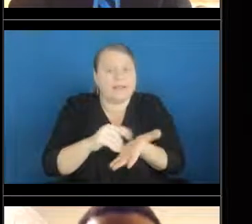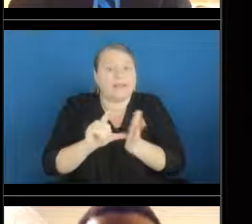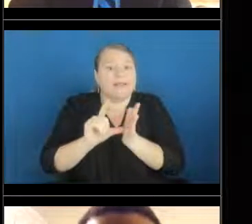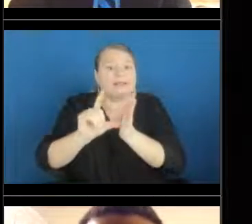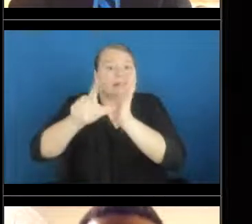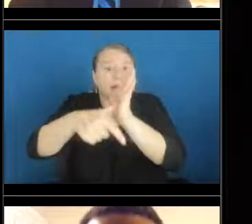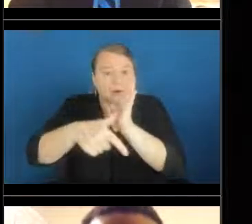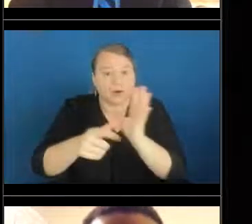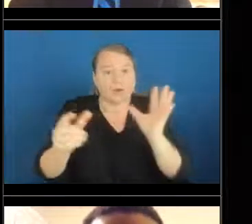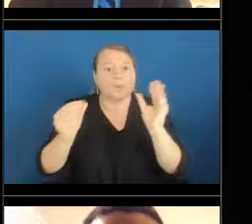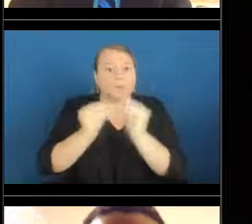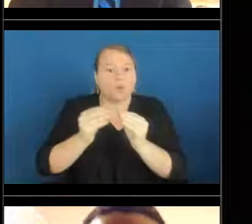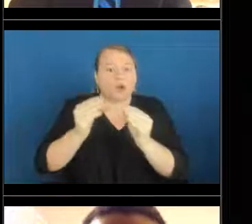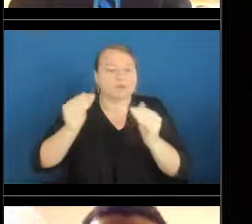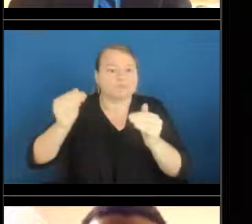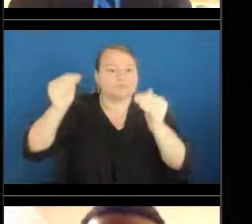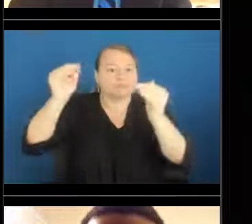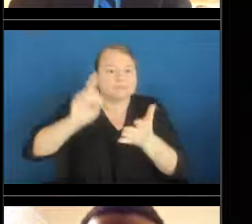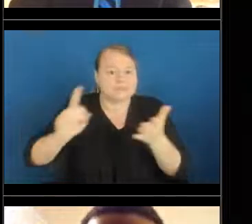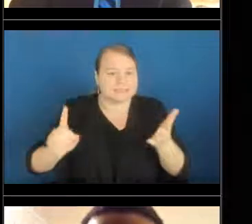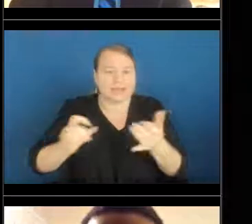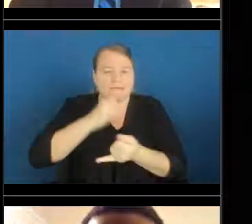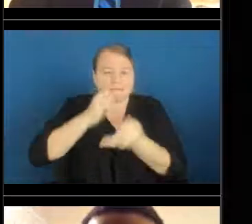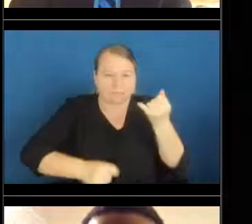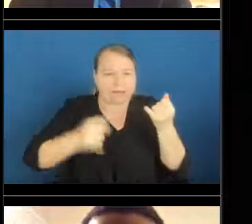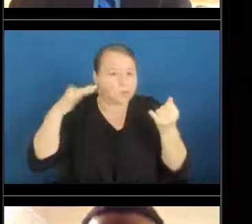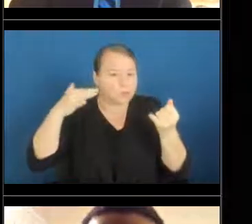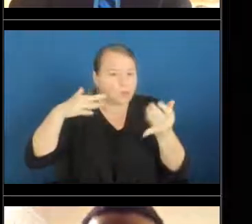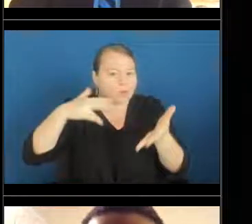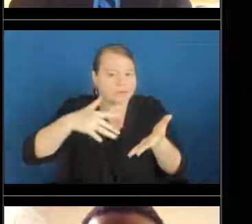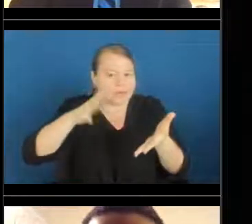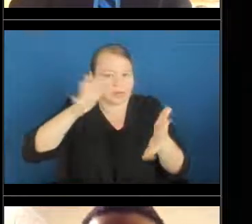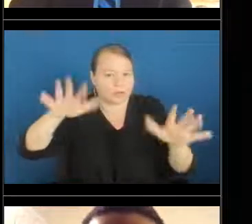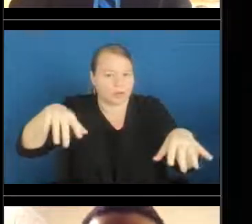design, a final noise study would be done.